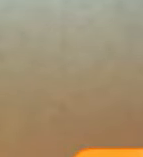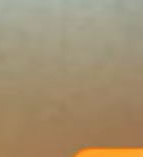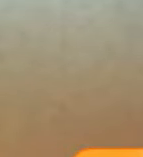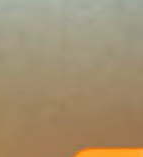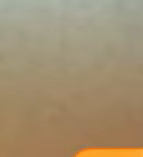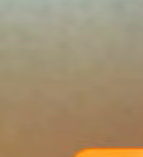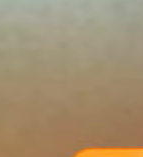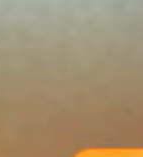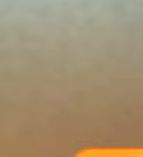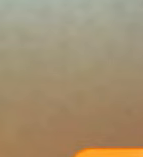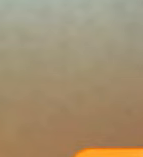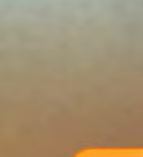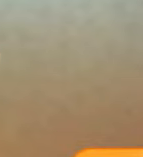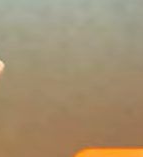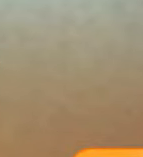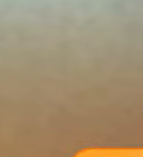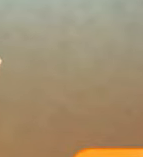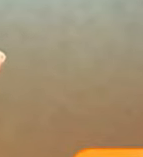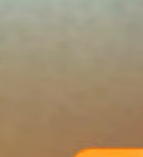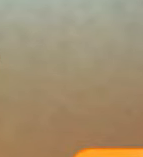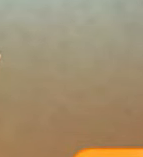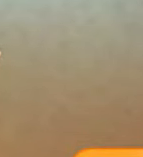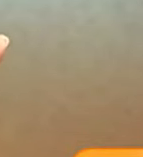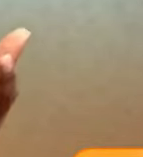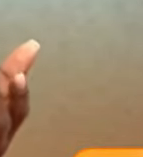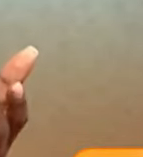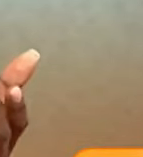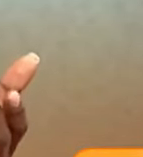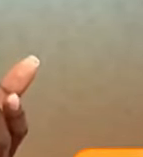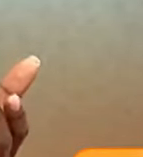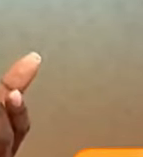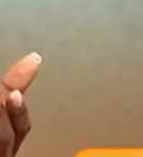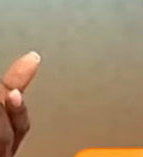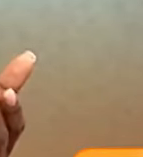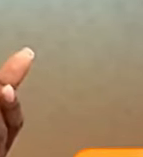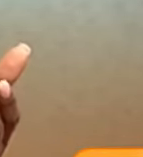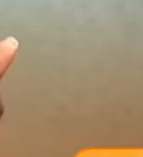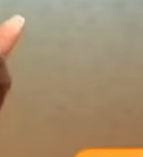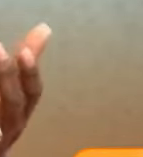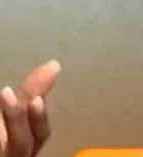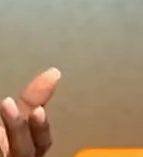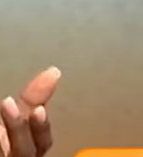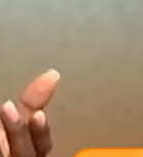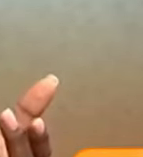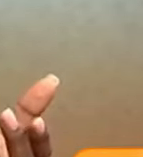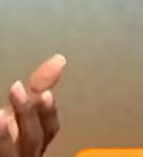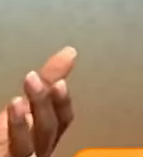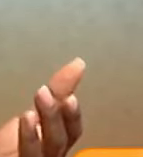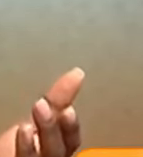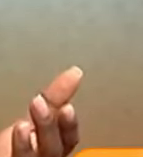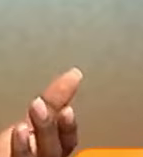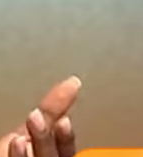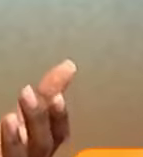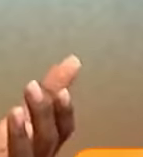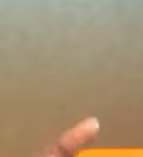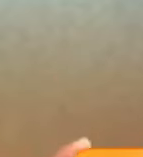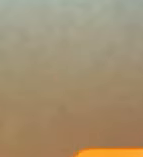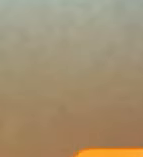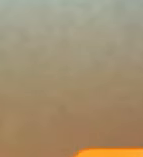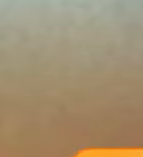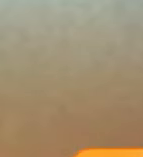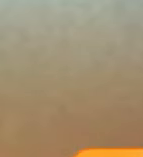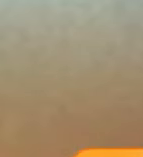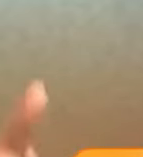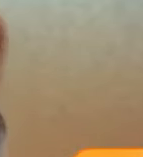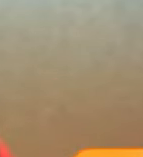there. We have planned for it. But, you know, I'm not Jesus. I'm promising the best. And I would like Kenyans to give me the benefit